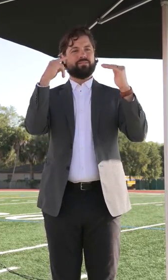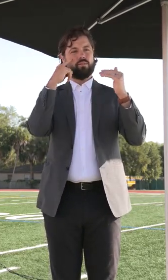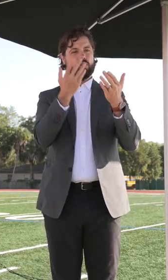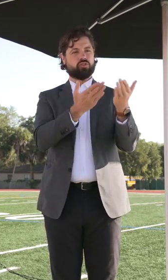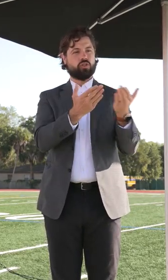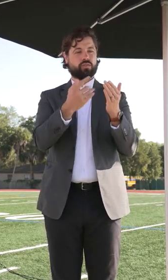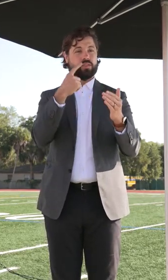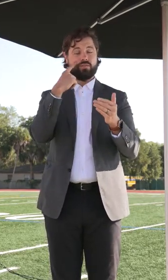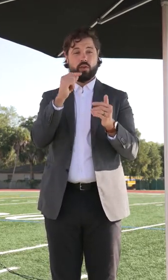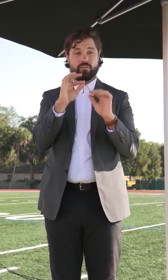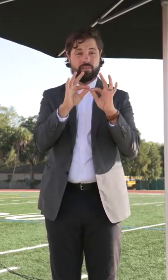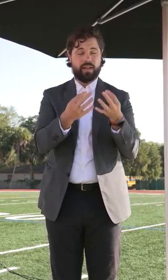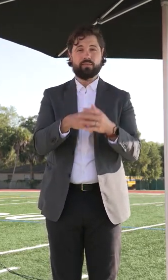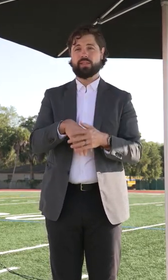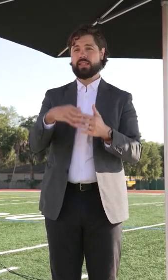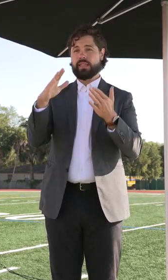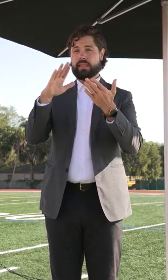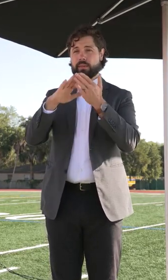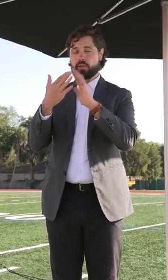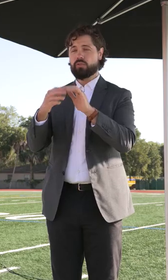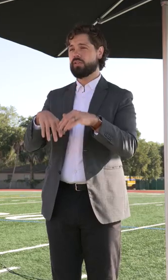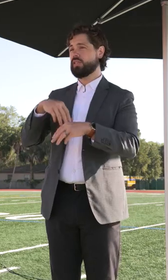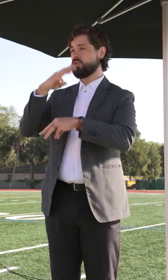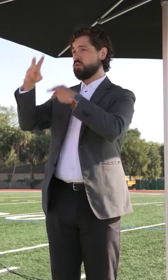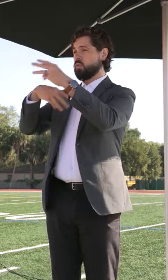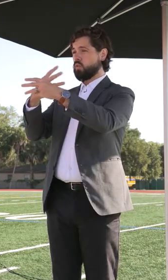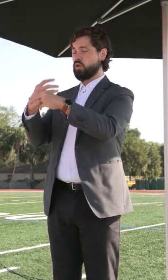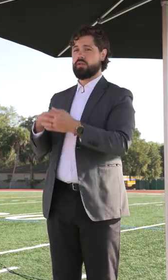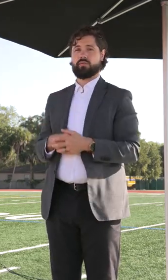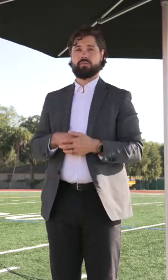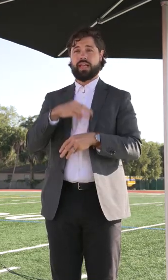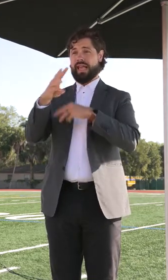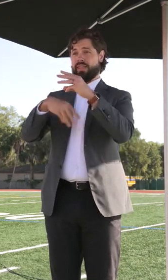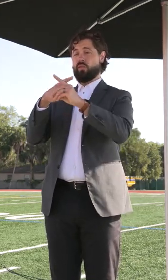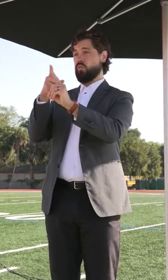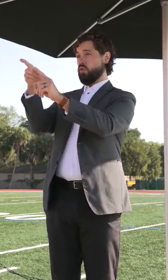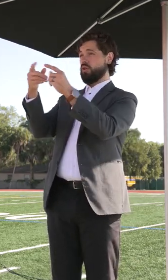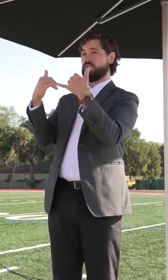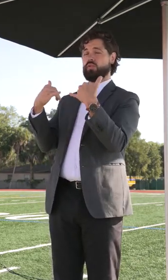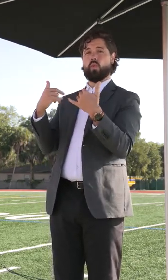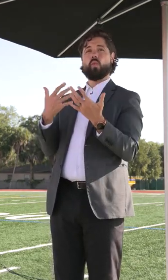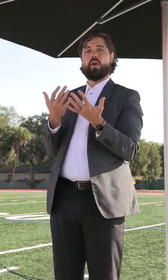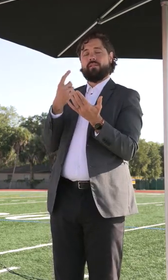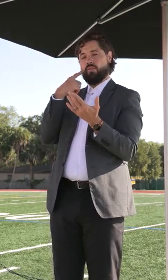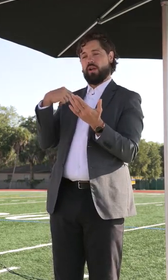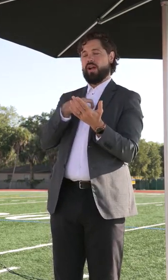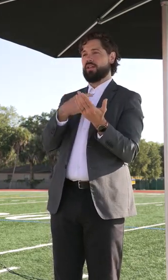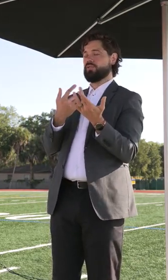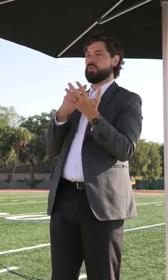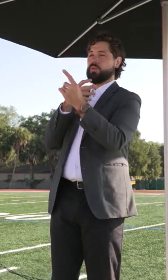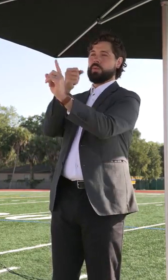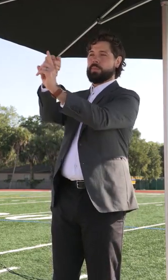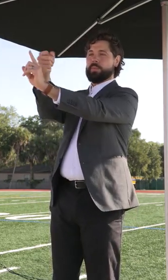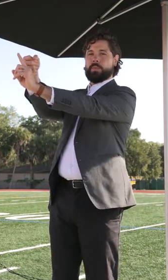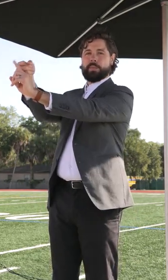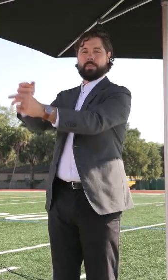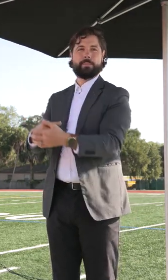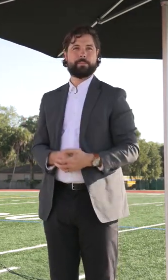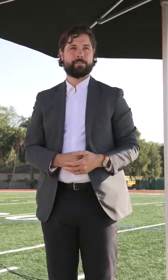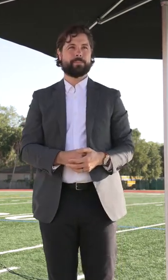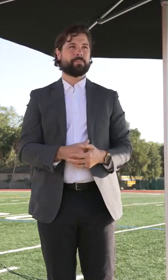and to the world. And the world can't wait to see our light shine. So, my call to action today is